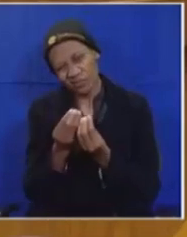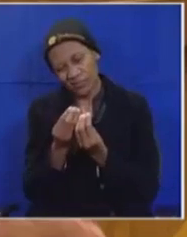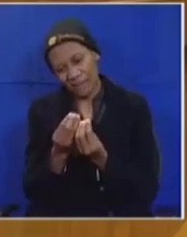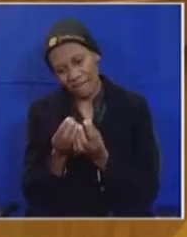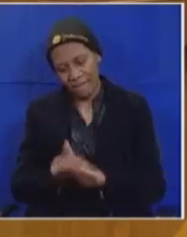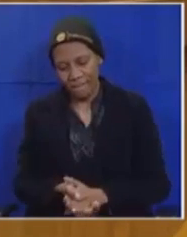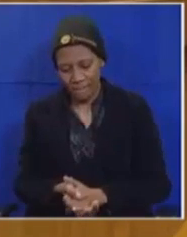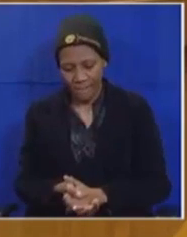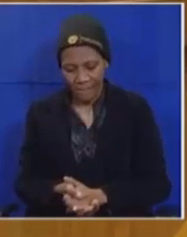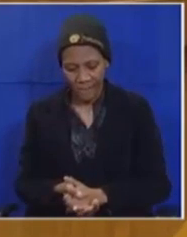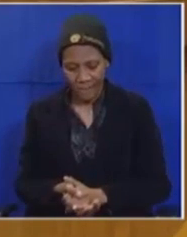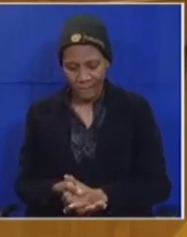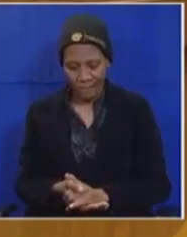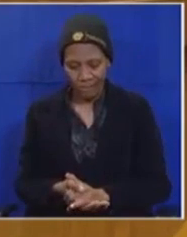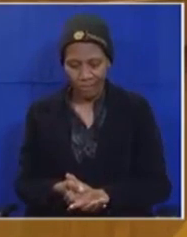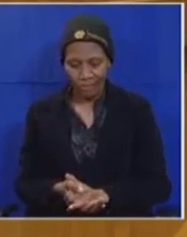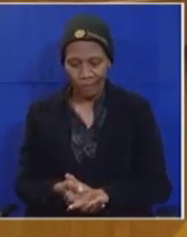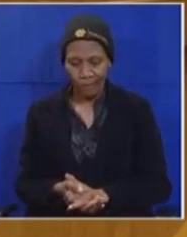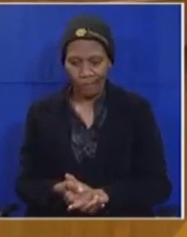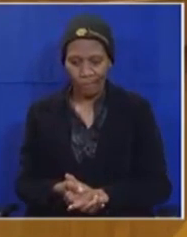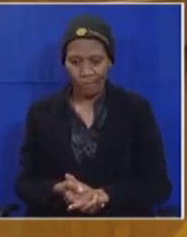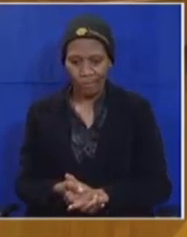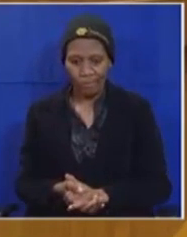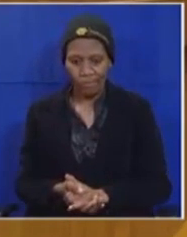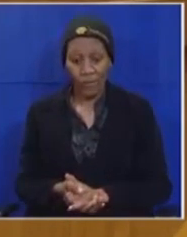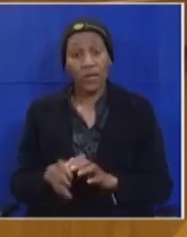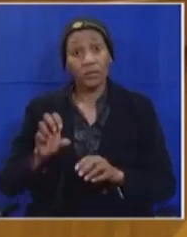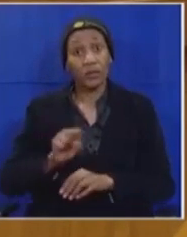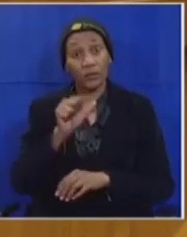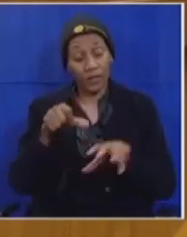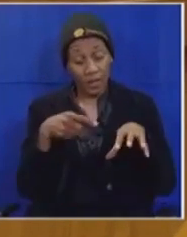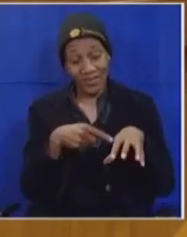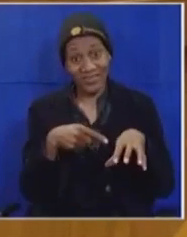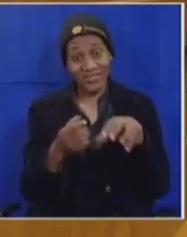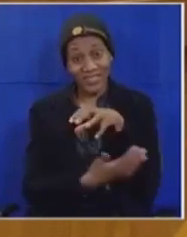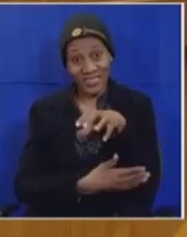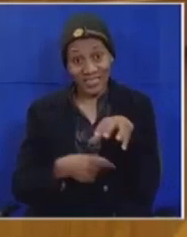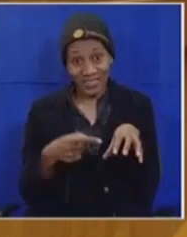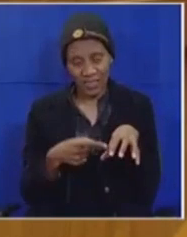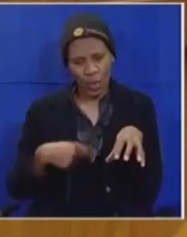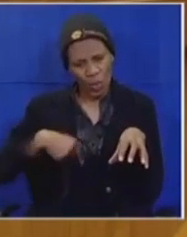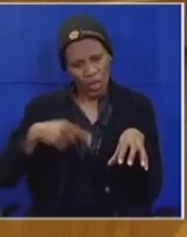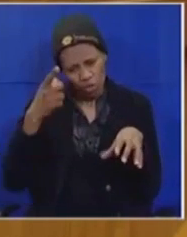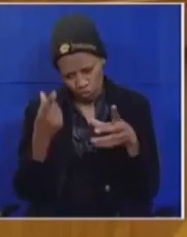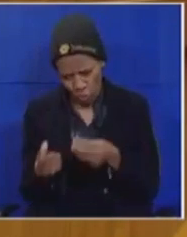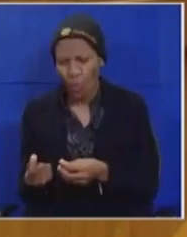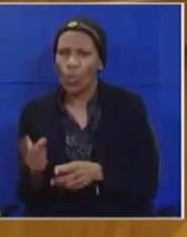wat ons moet doen in hierdie land, ons moet sorg dat ons het